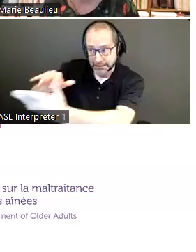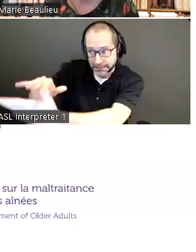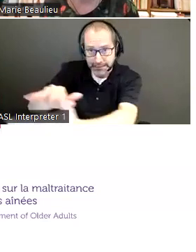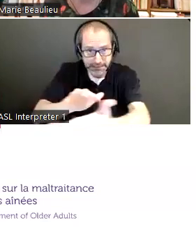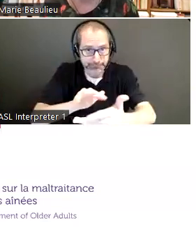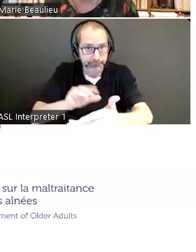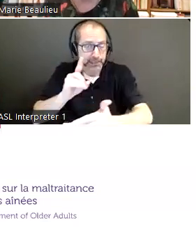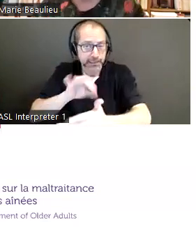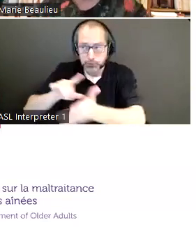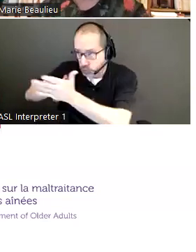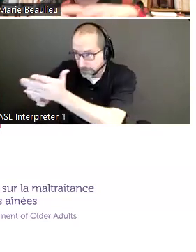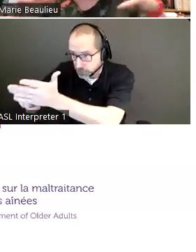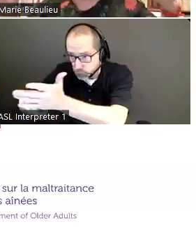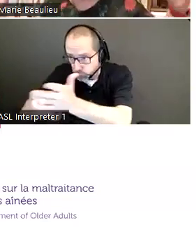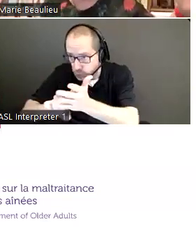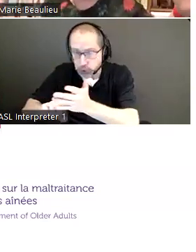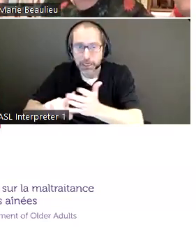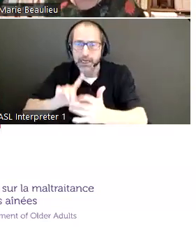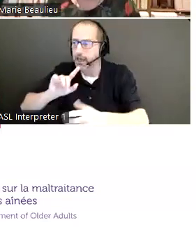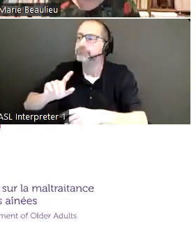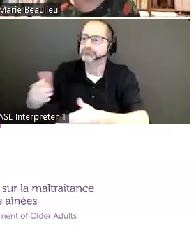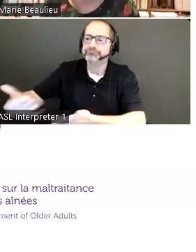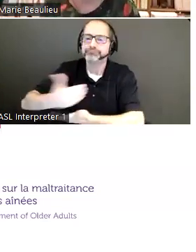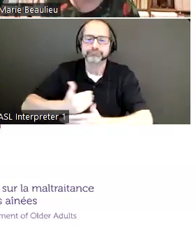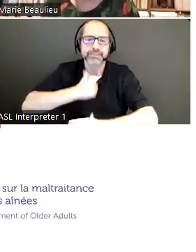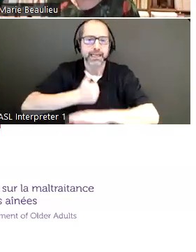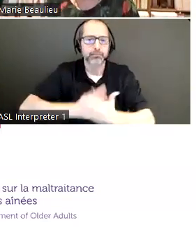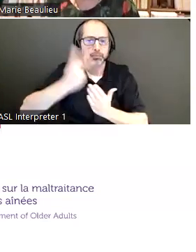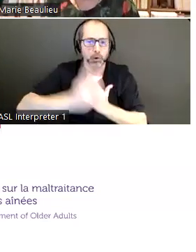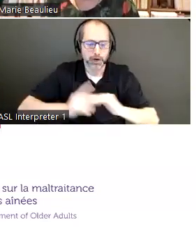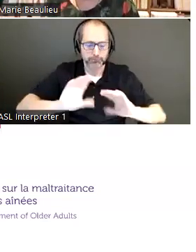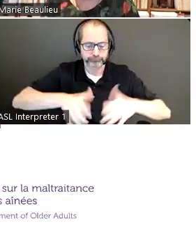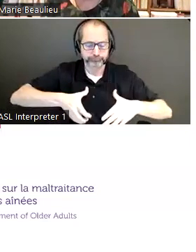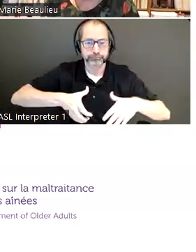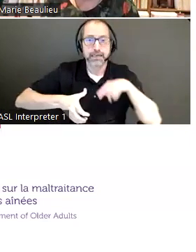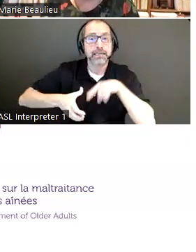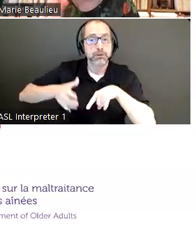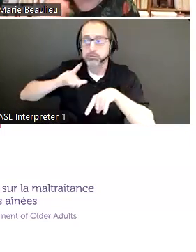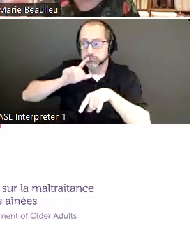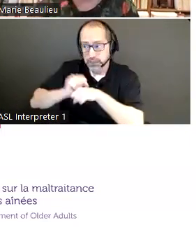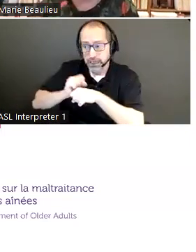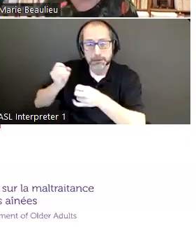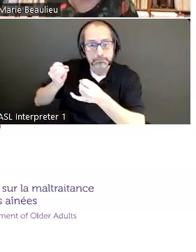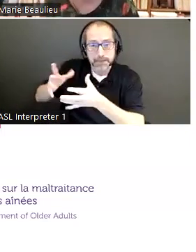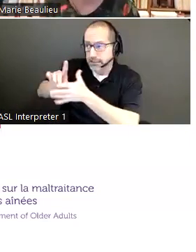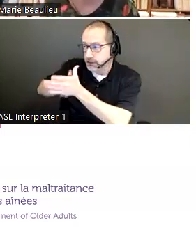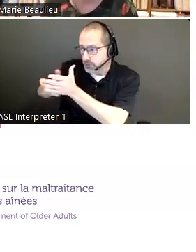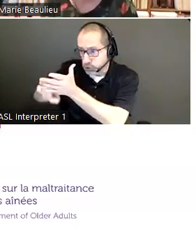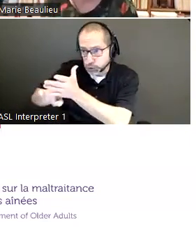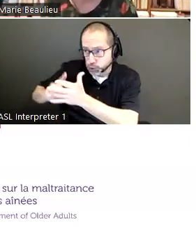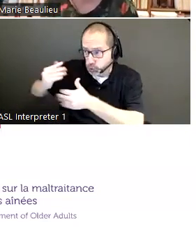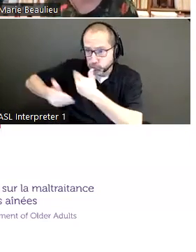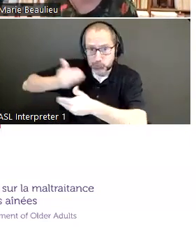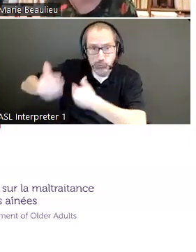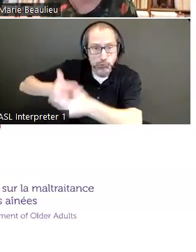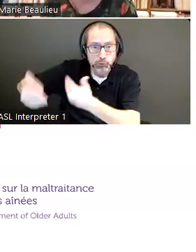was itself part of a larger program of research. We've been doing a series of different steps